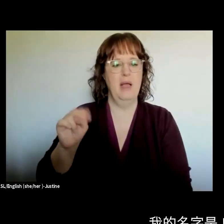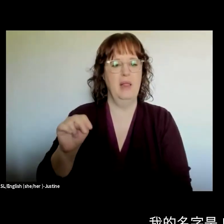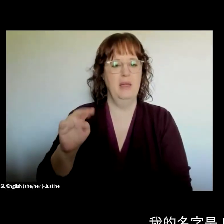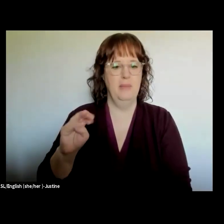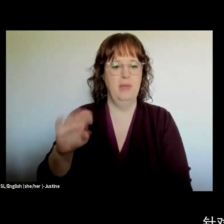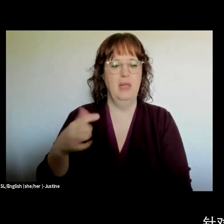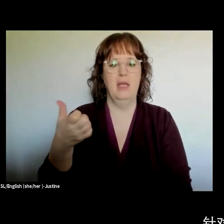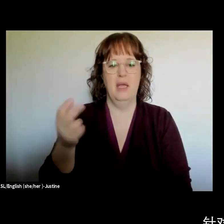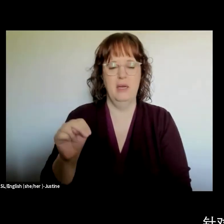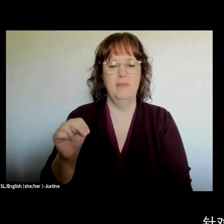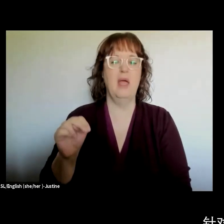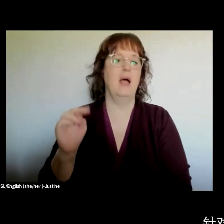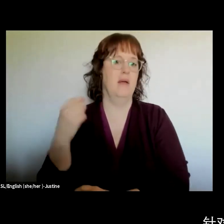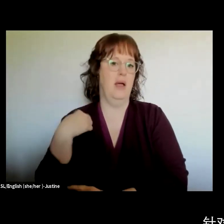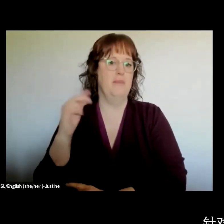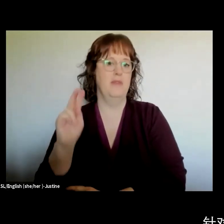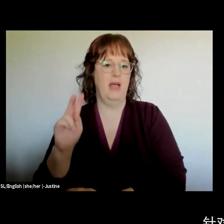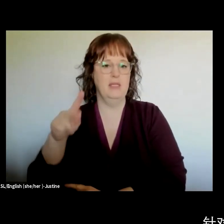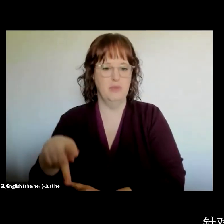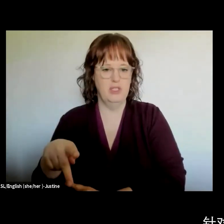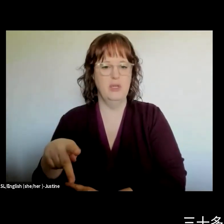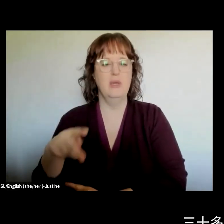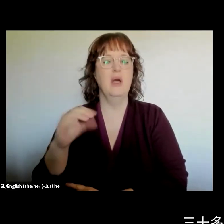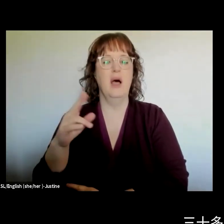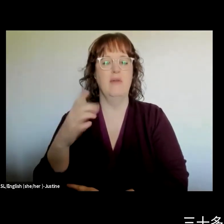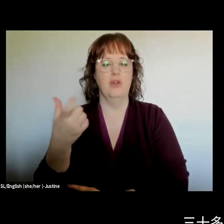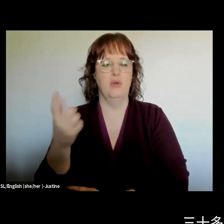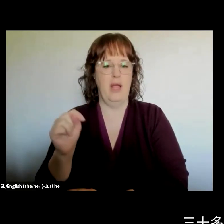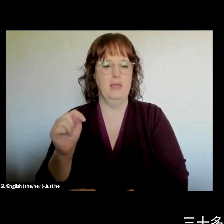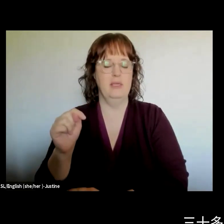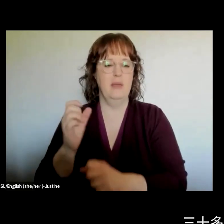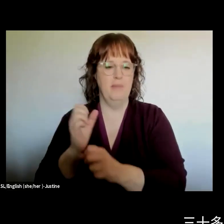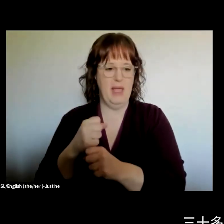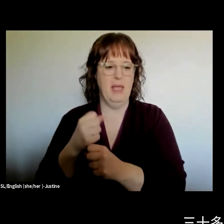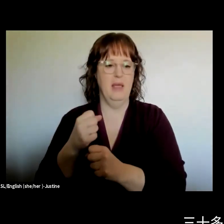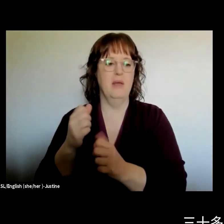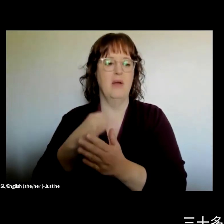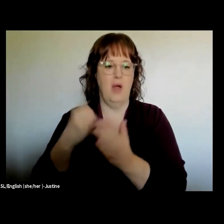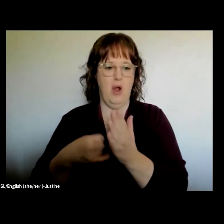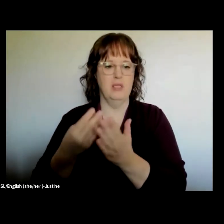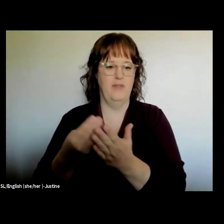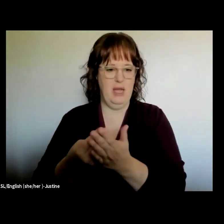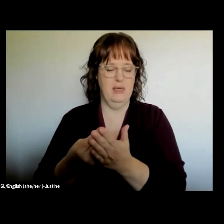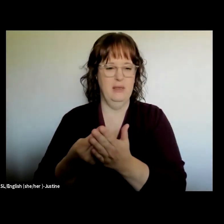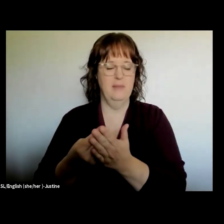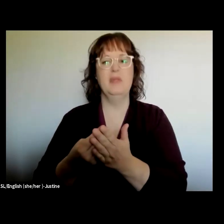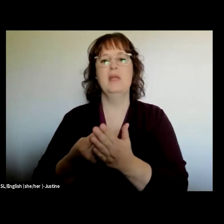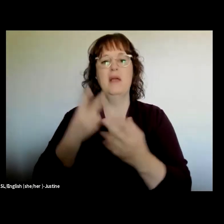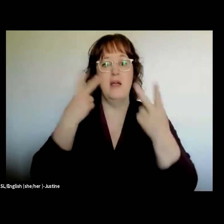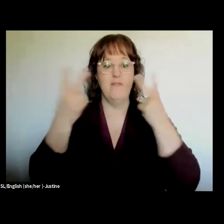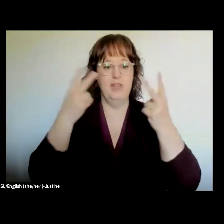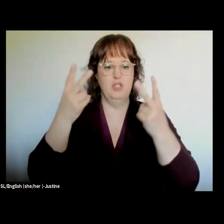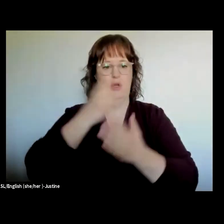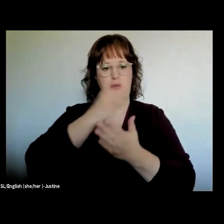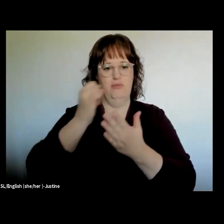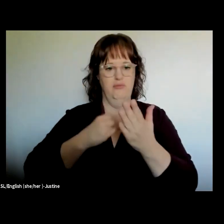Fund. For a visual description, I am a white woman in my 30s with long dark hair wearing glasses and sitting in front of a blue